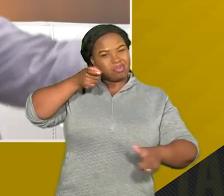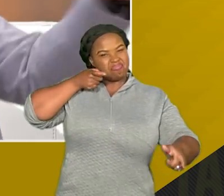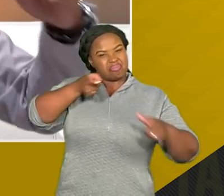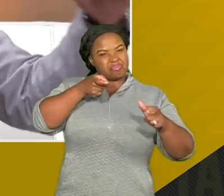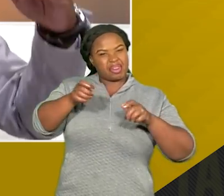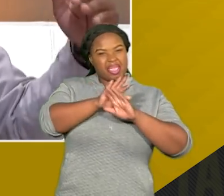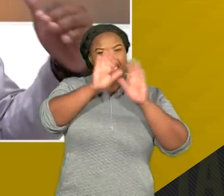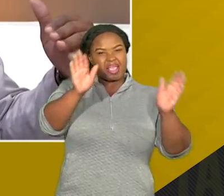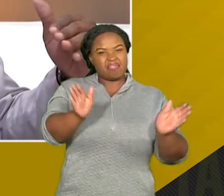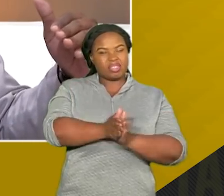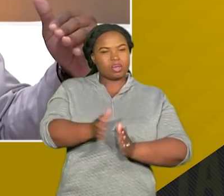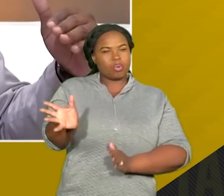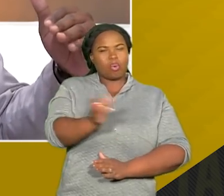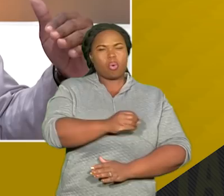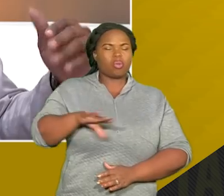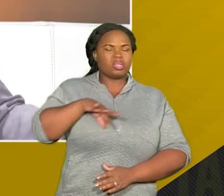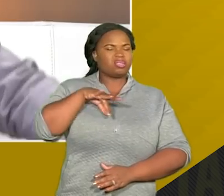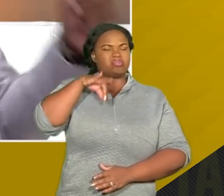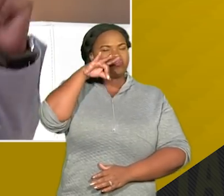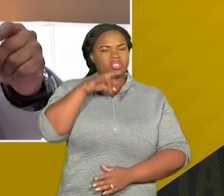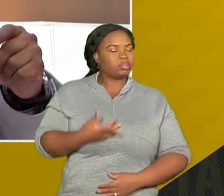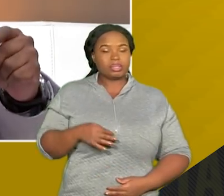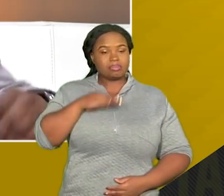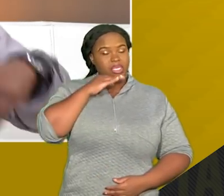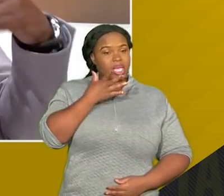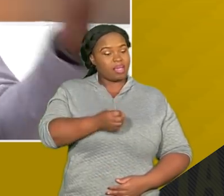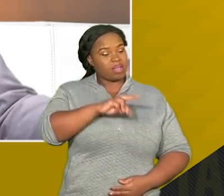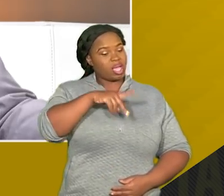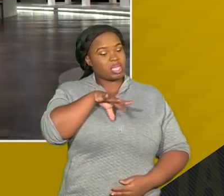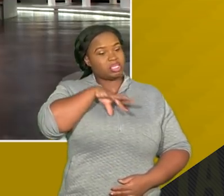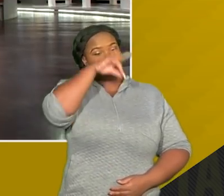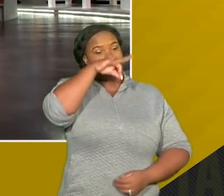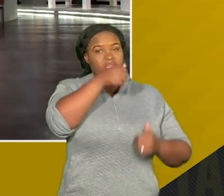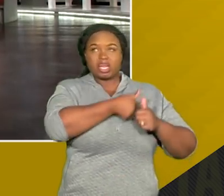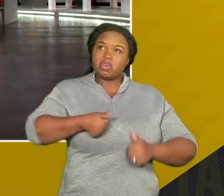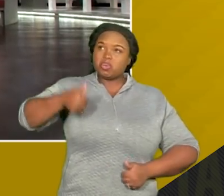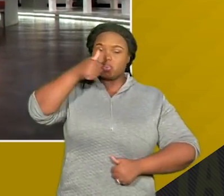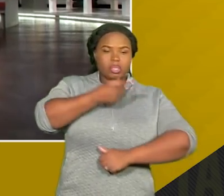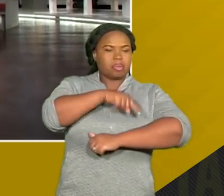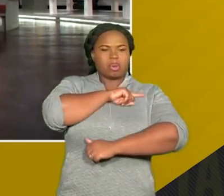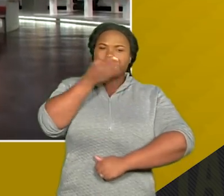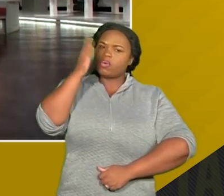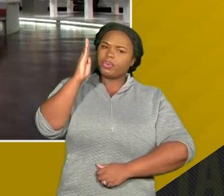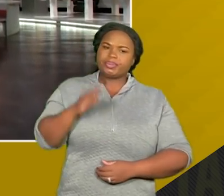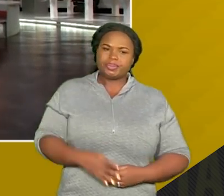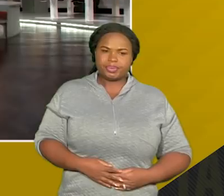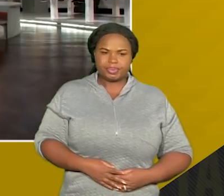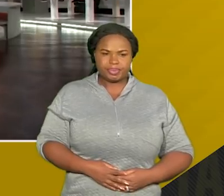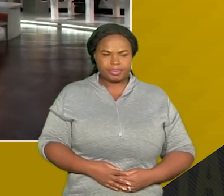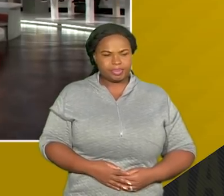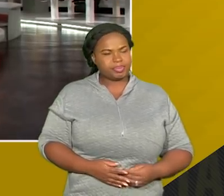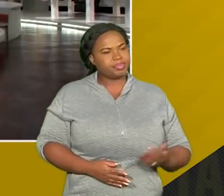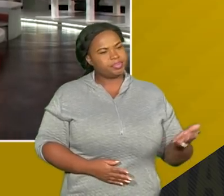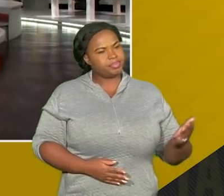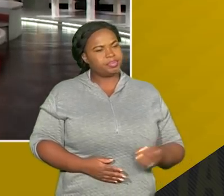in every spirit. So there is no spirit that can supersede God, the power of God. Amen. Mfundisi,